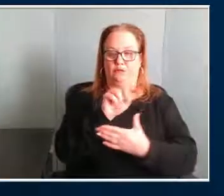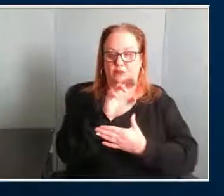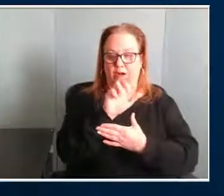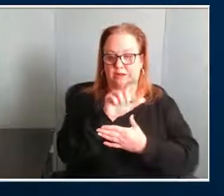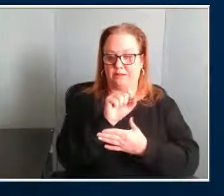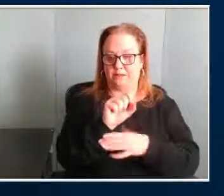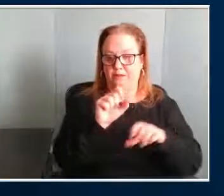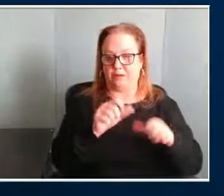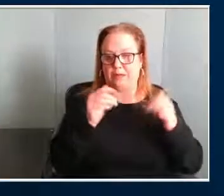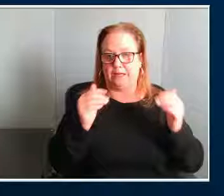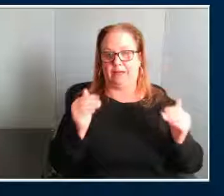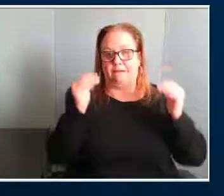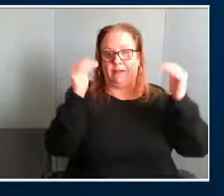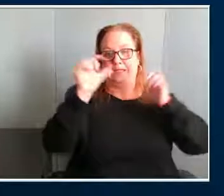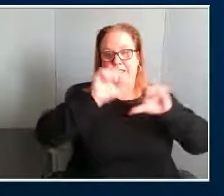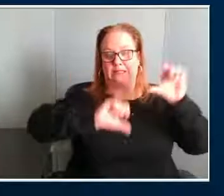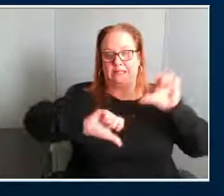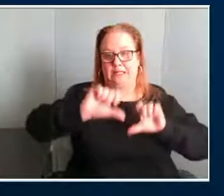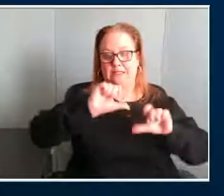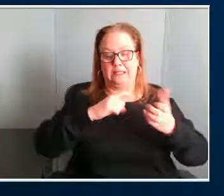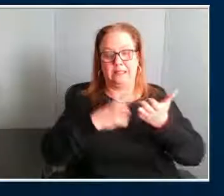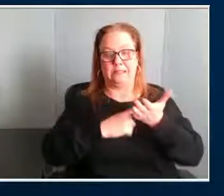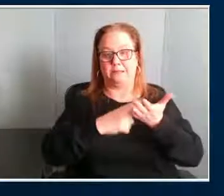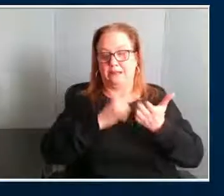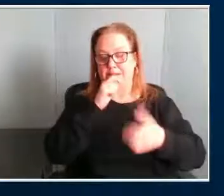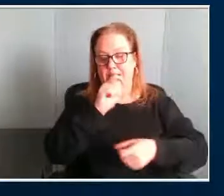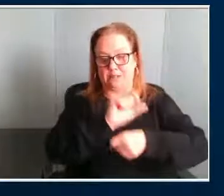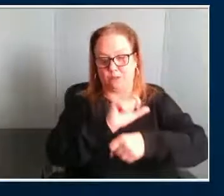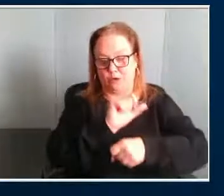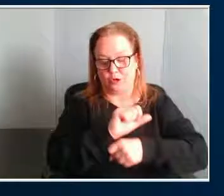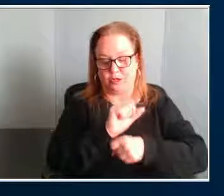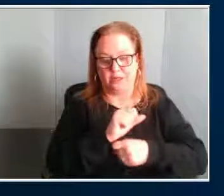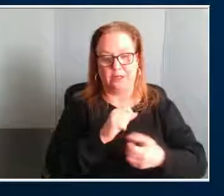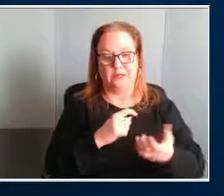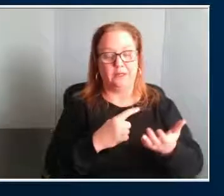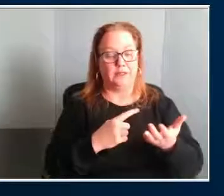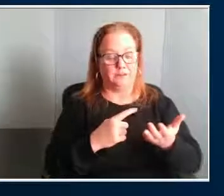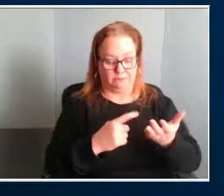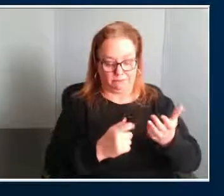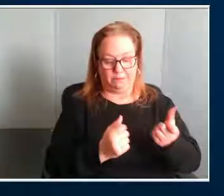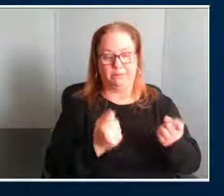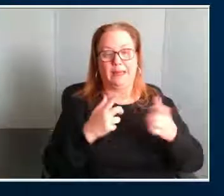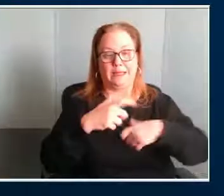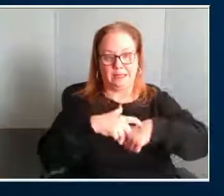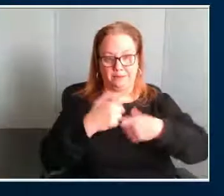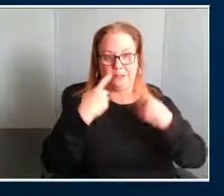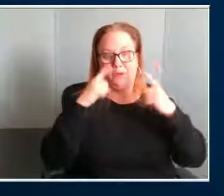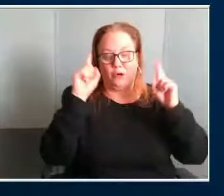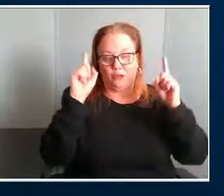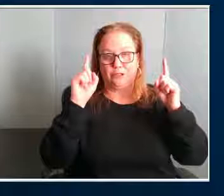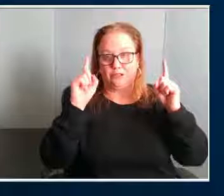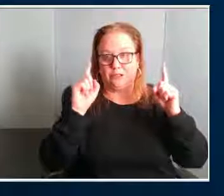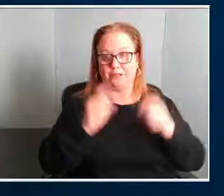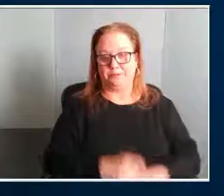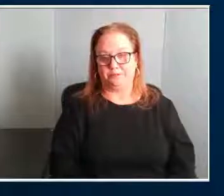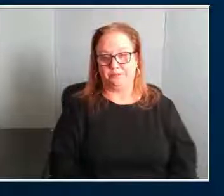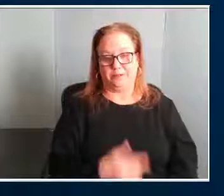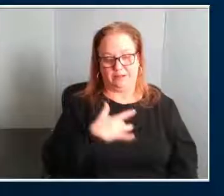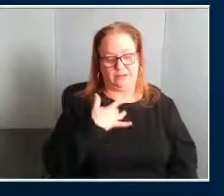can advance the science. And sometimes it doesn't work. A lot of times it does. And when it does, it just feels like a